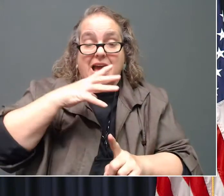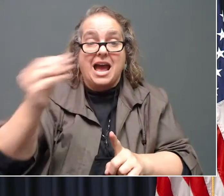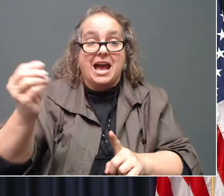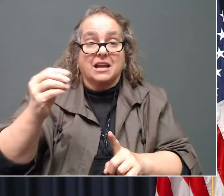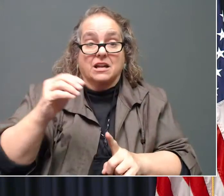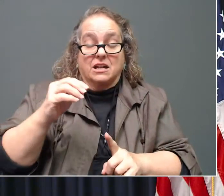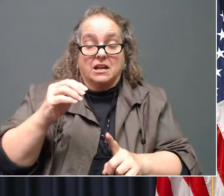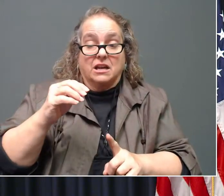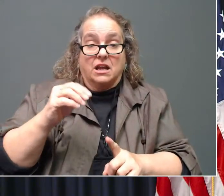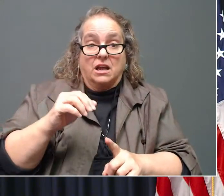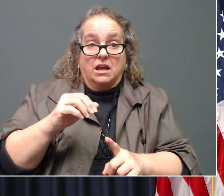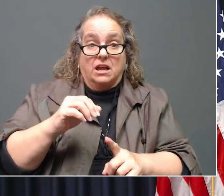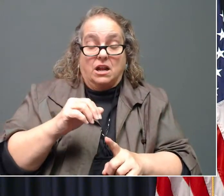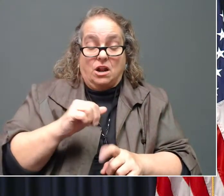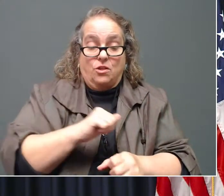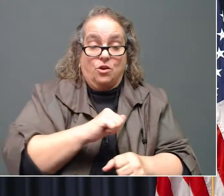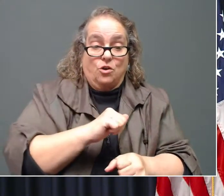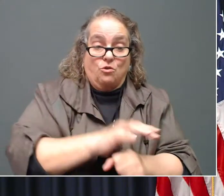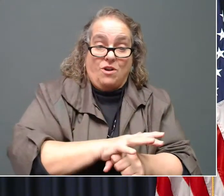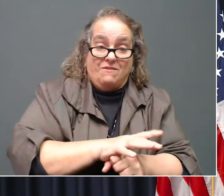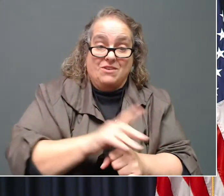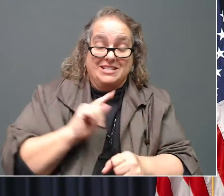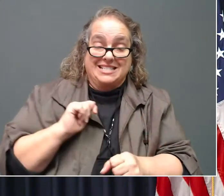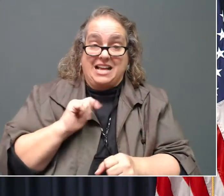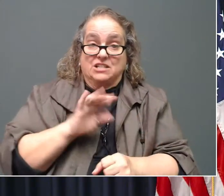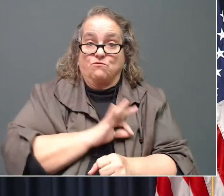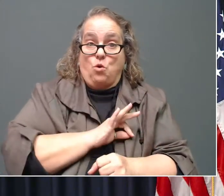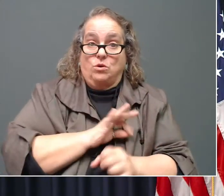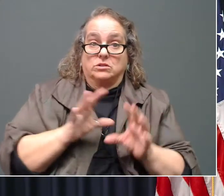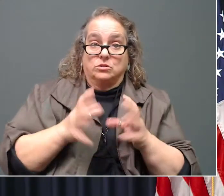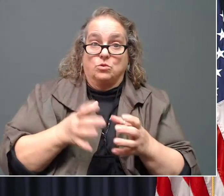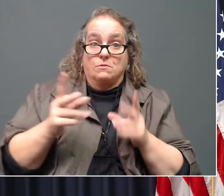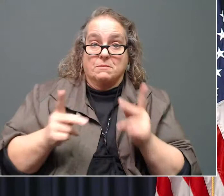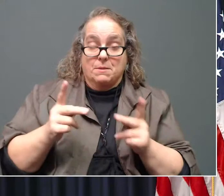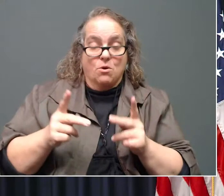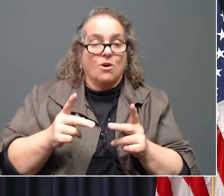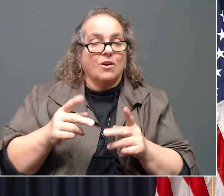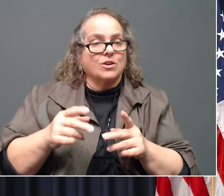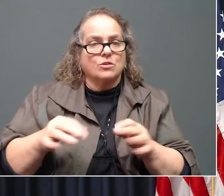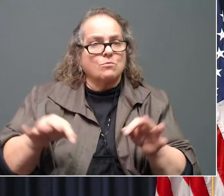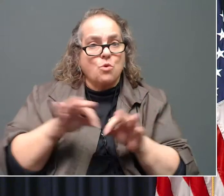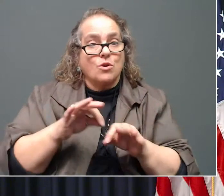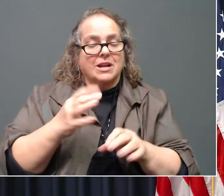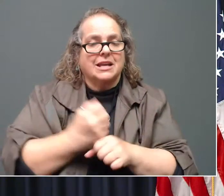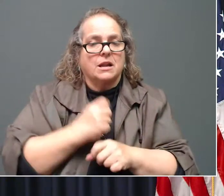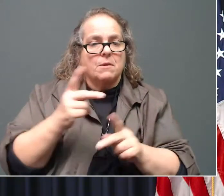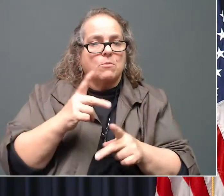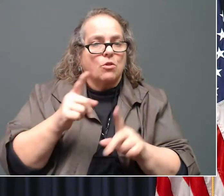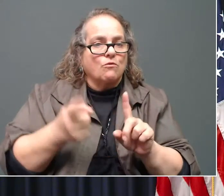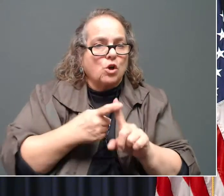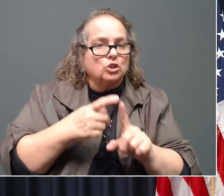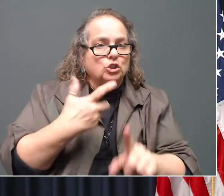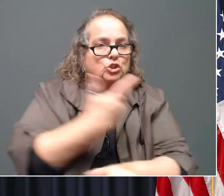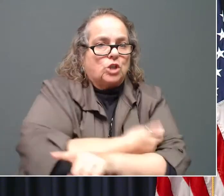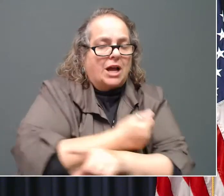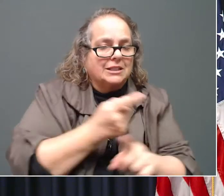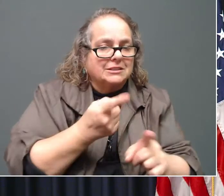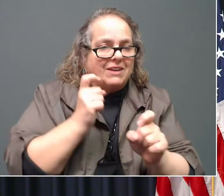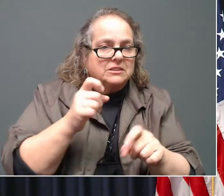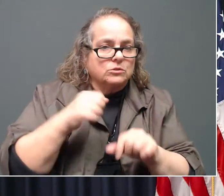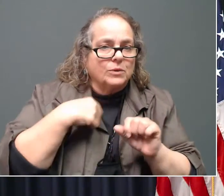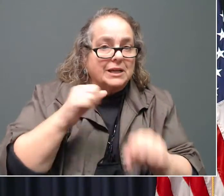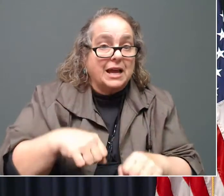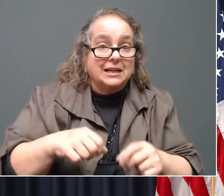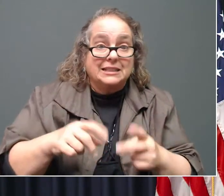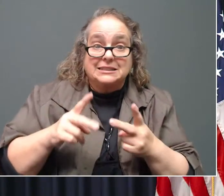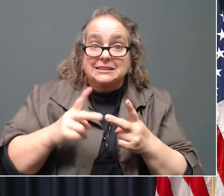task force was talking about this. We're tracking getting people that first shot as quickly as we can. The second dose, we've been advised that